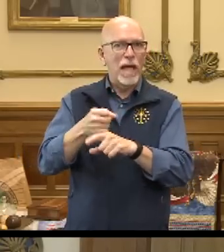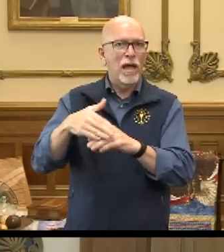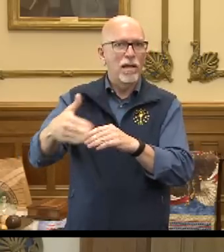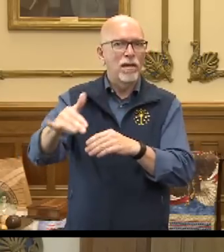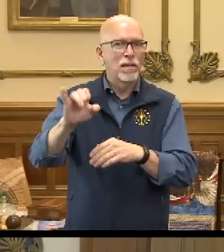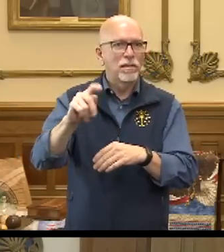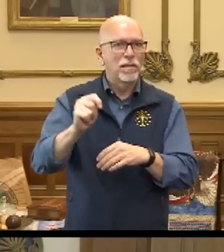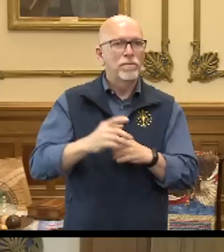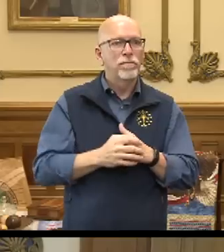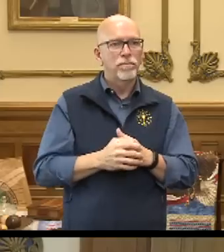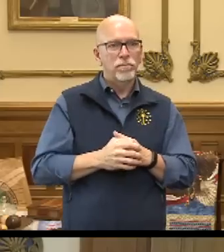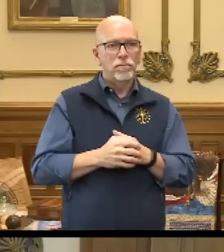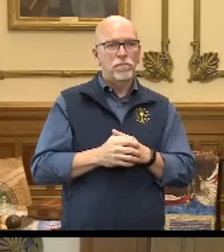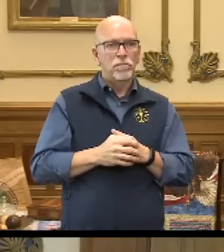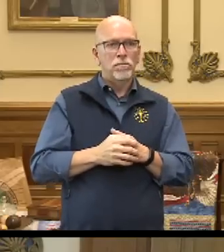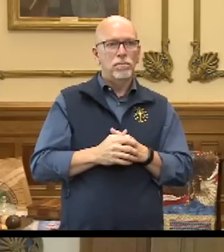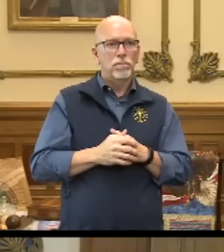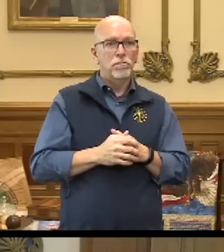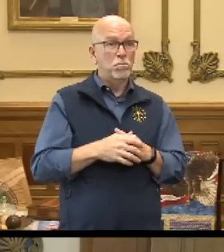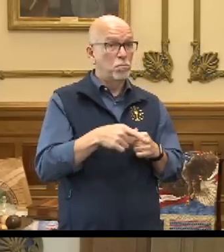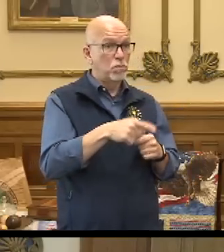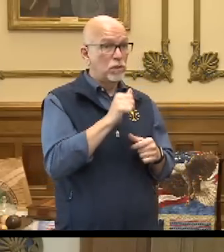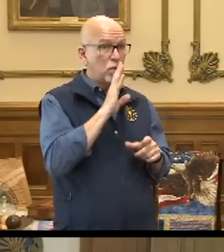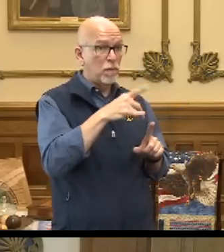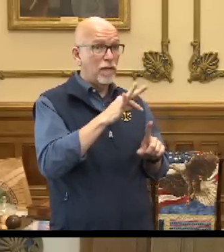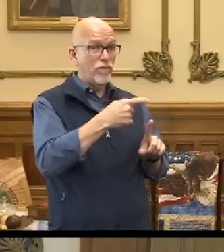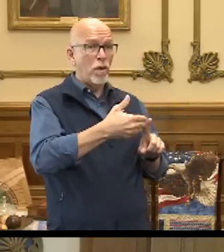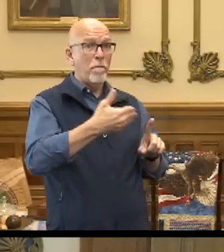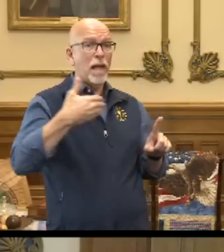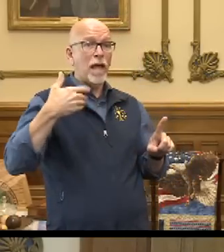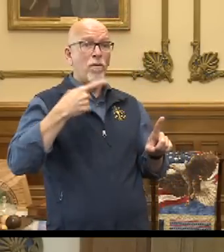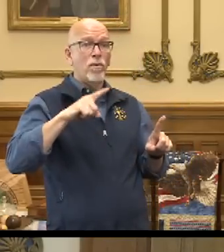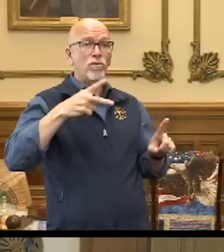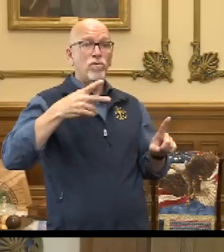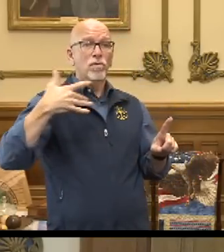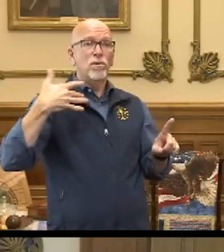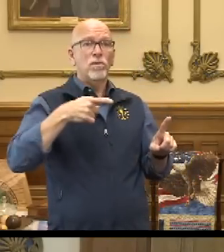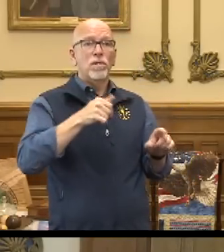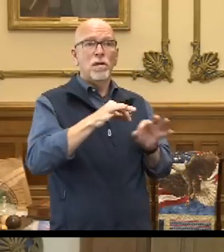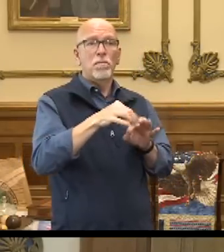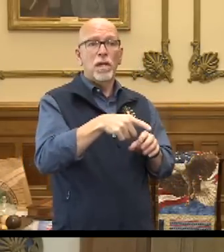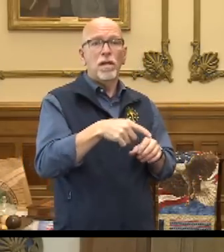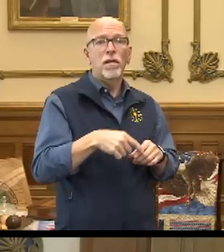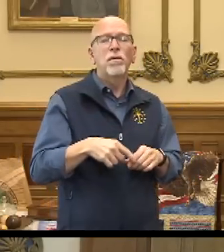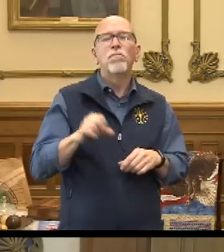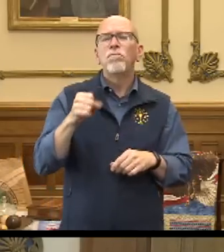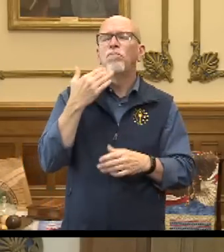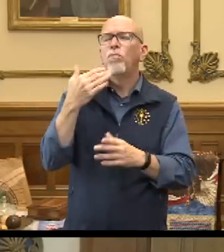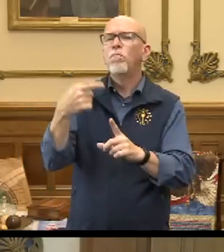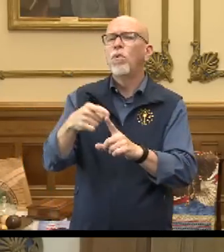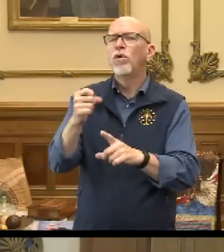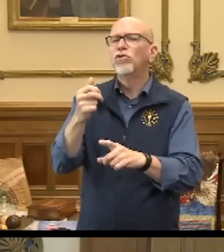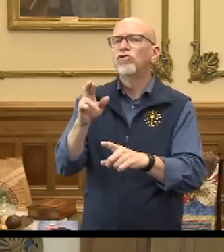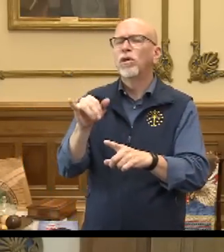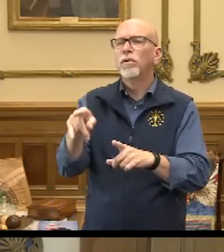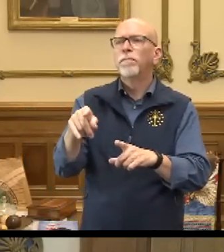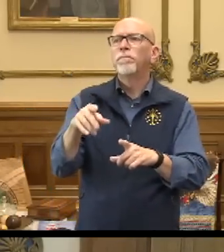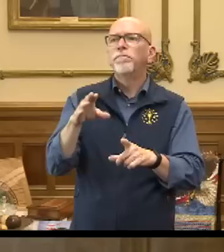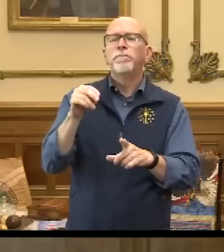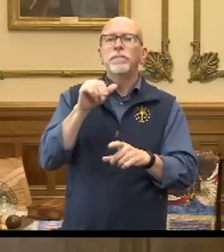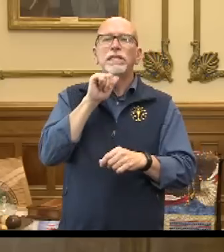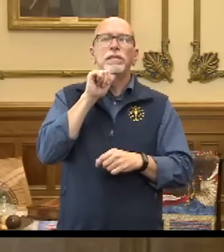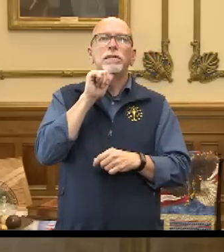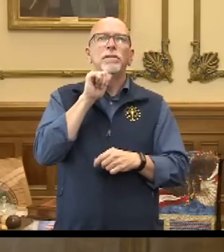impact? Well, you want to talk about when you back up the dates 2 weeks or 4 weeks and I think that's a good point, Sherry. It's not